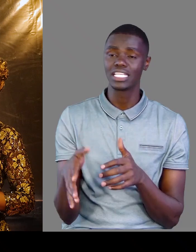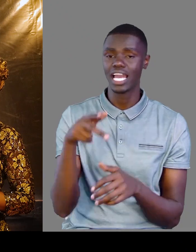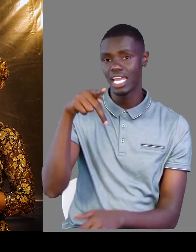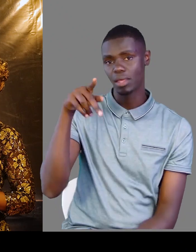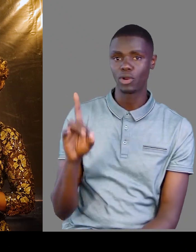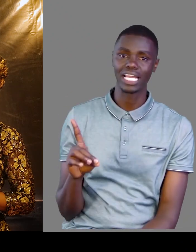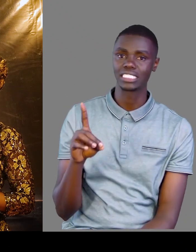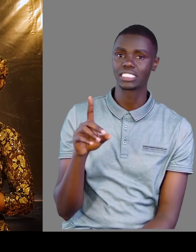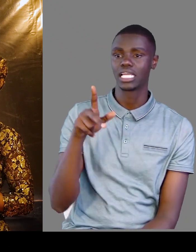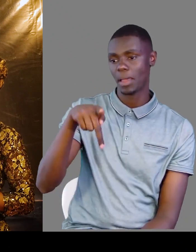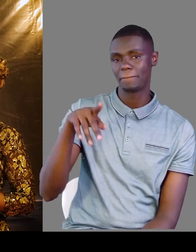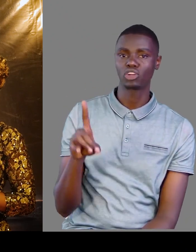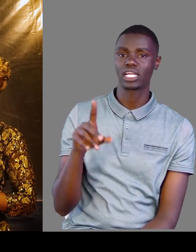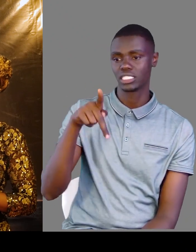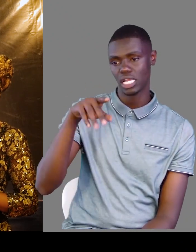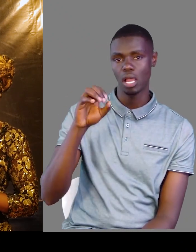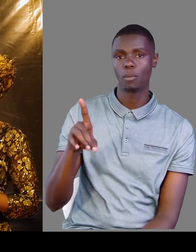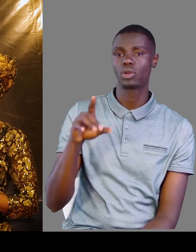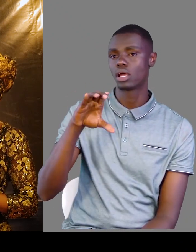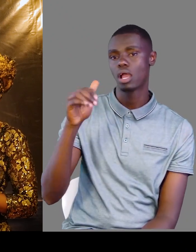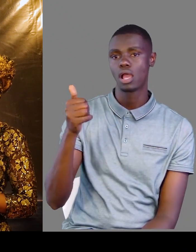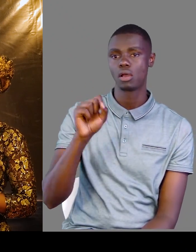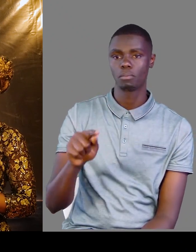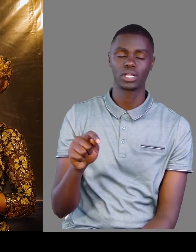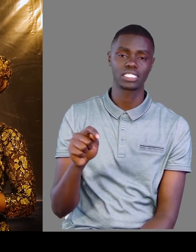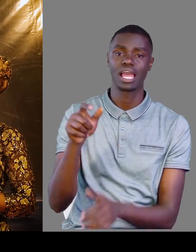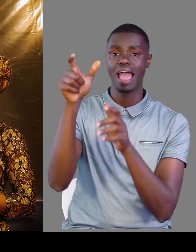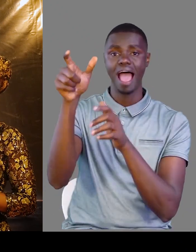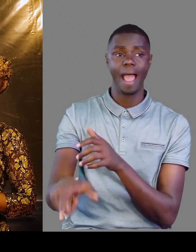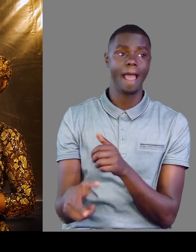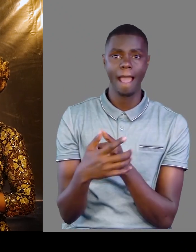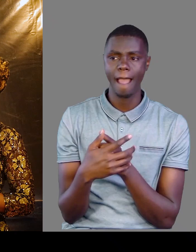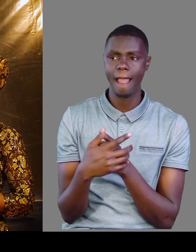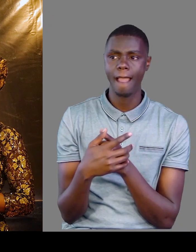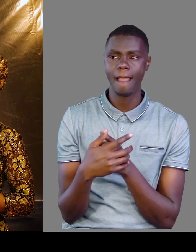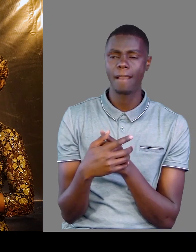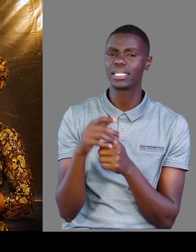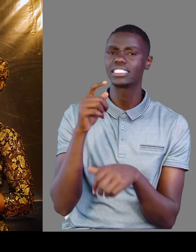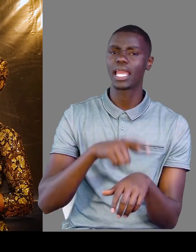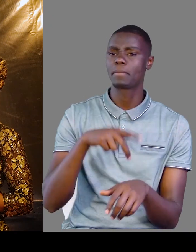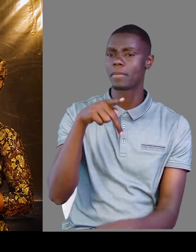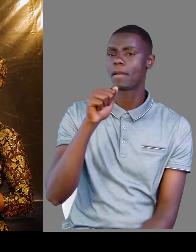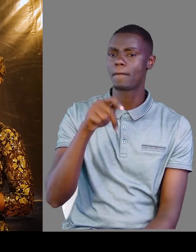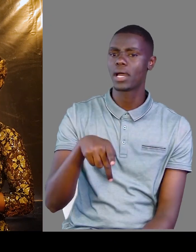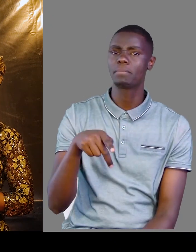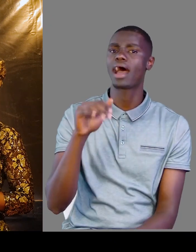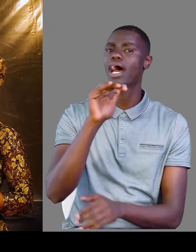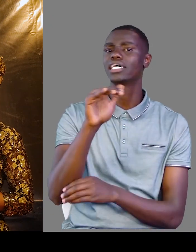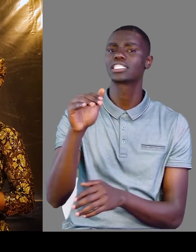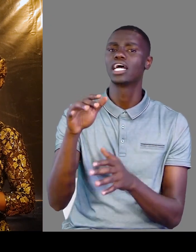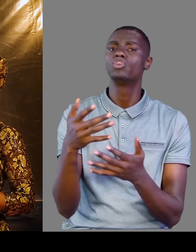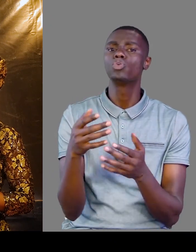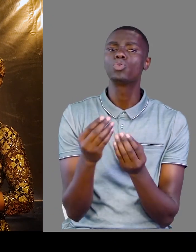podcast. I don't know if you guys got part of it. The first one was when MC Paps asked, how do you handle social social media